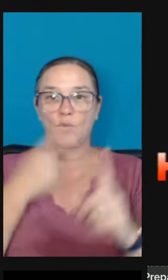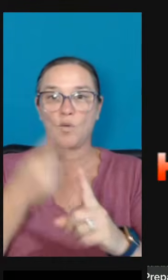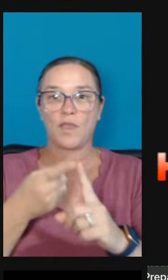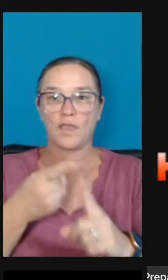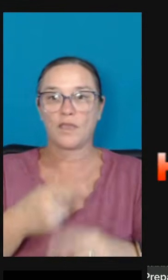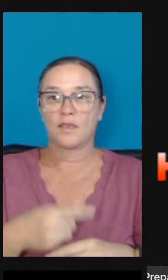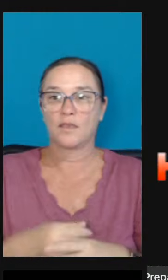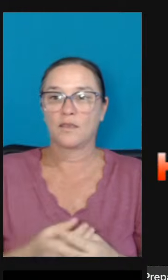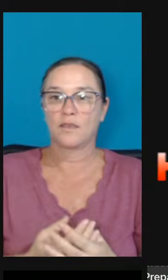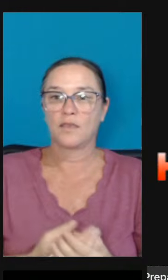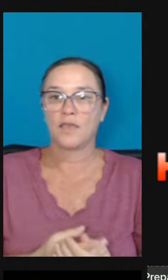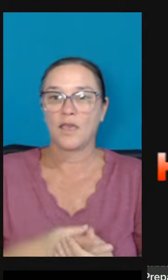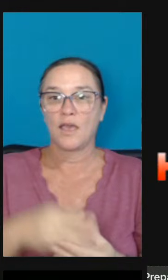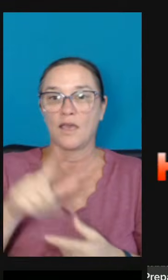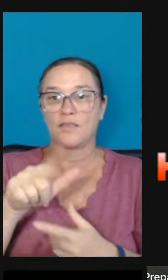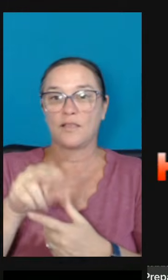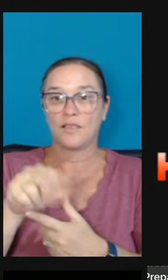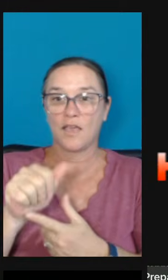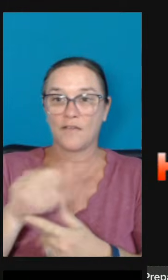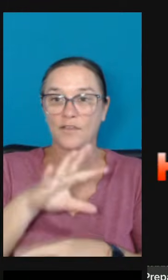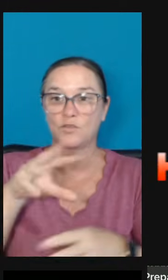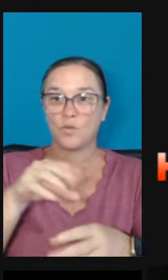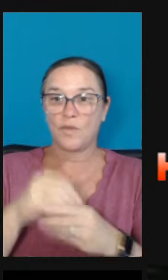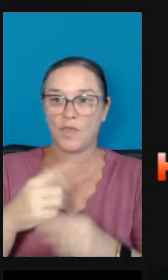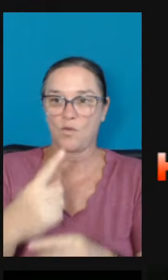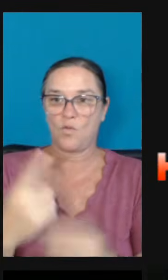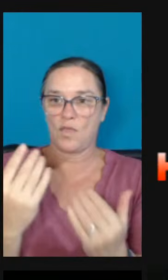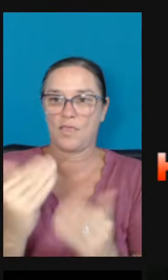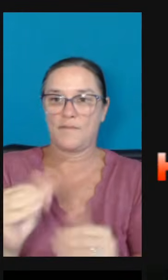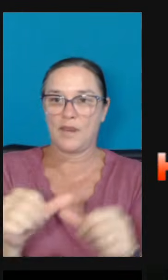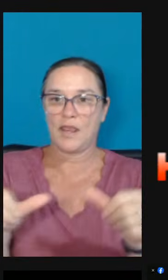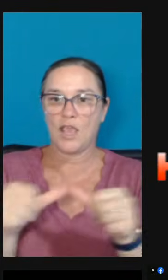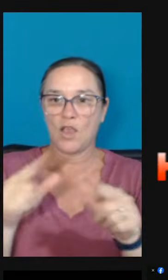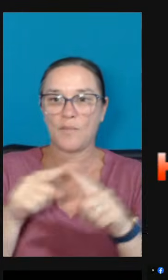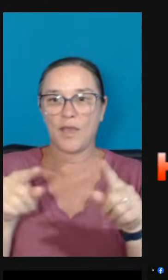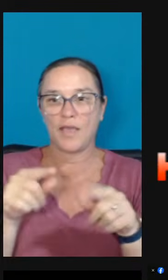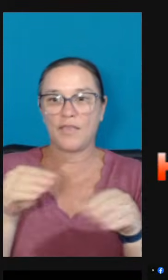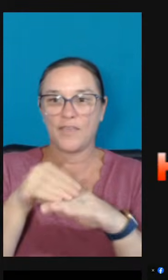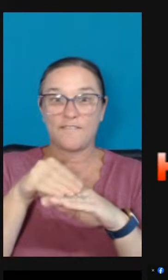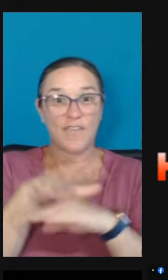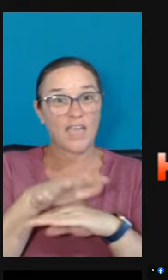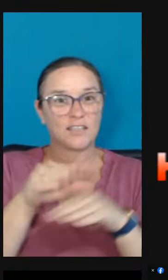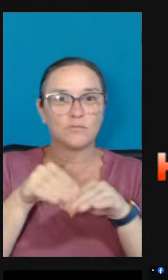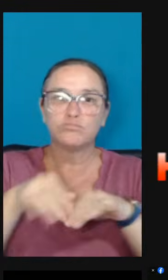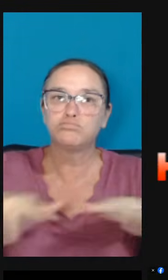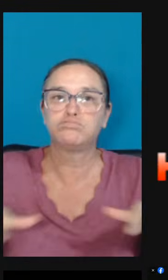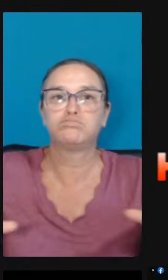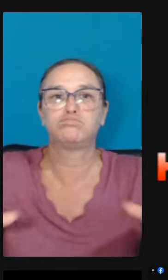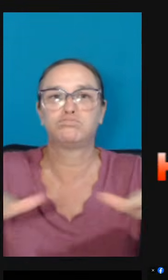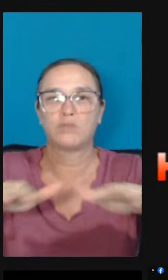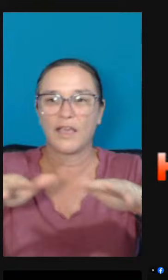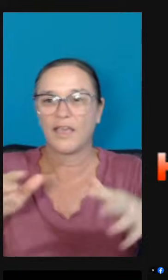confined area, but the effects are very widespread. That's really the lesson of this episode right here. And